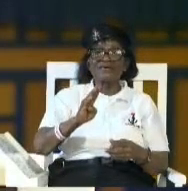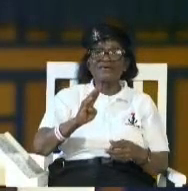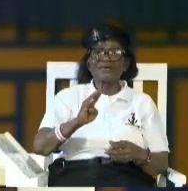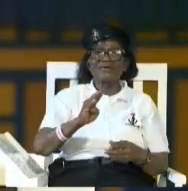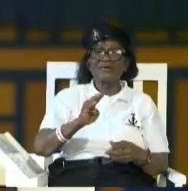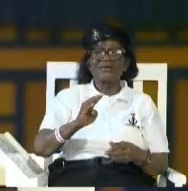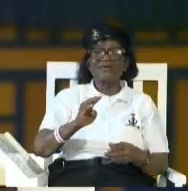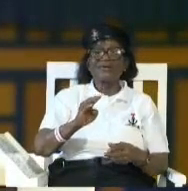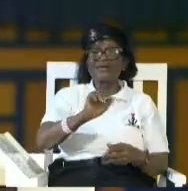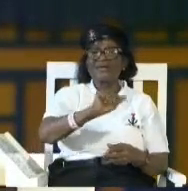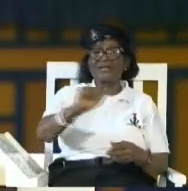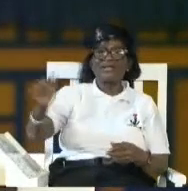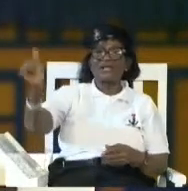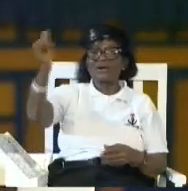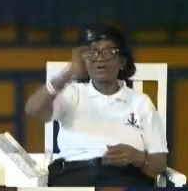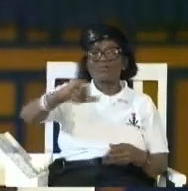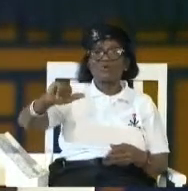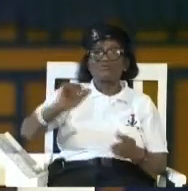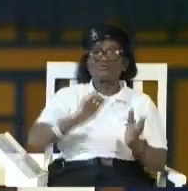an ordinary Christian.